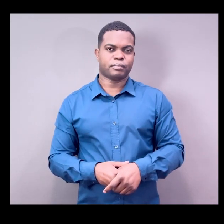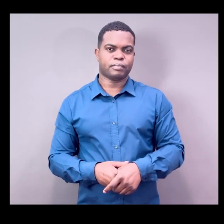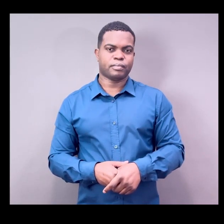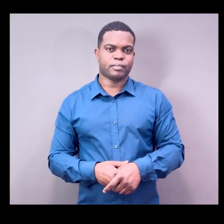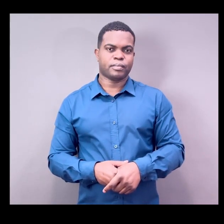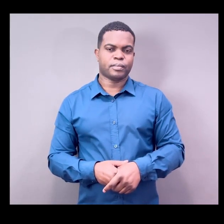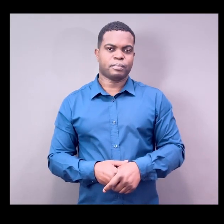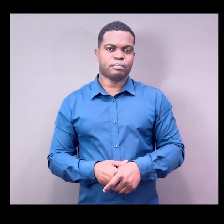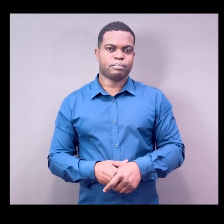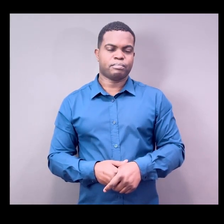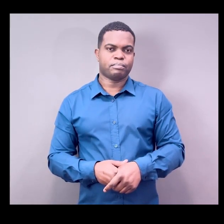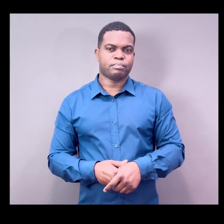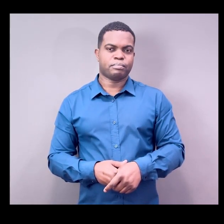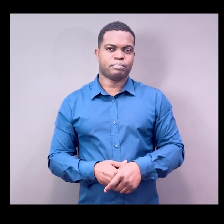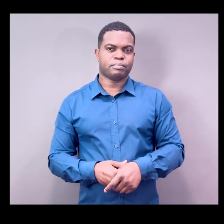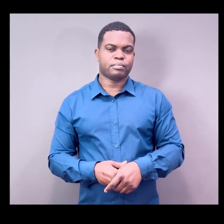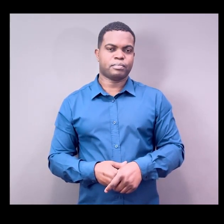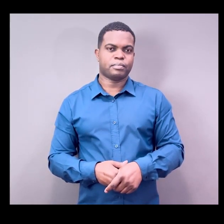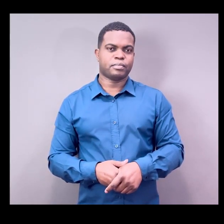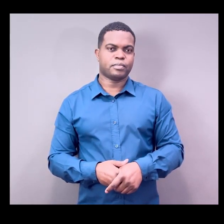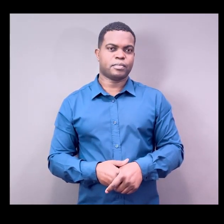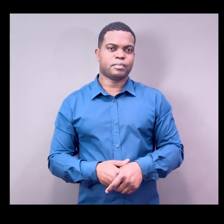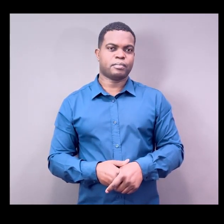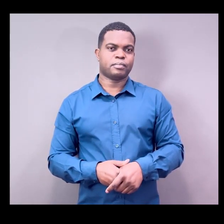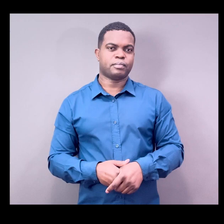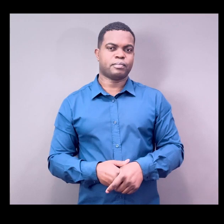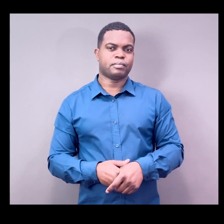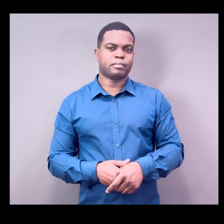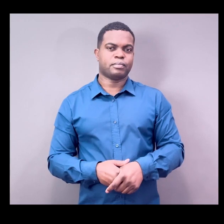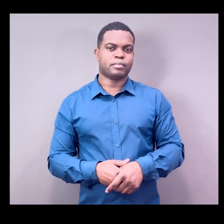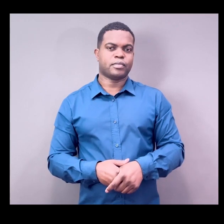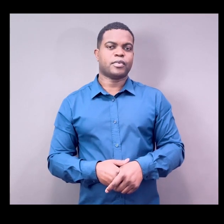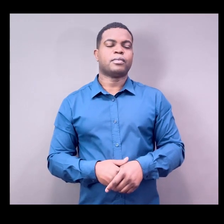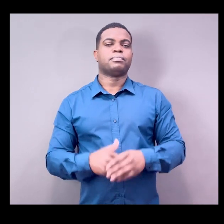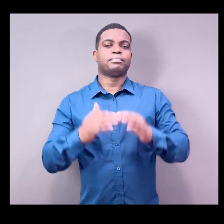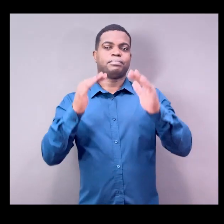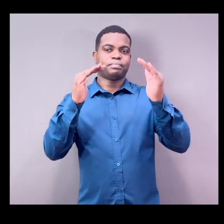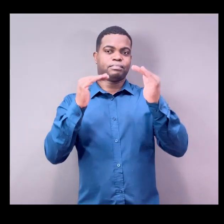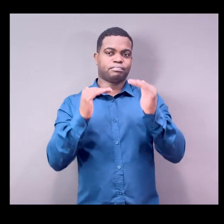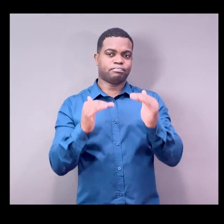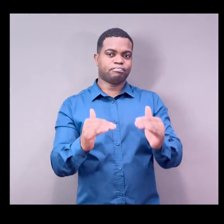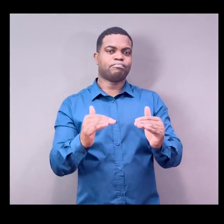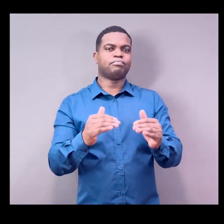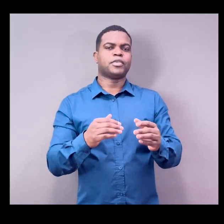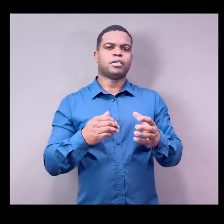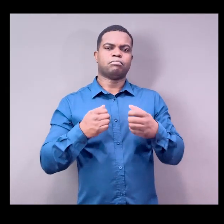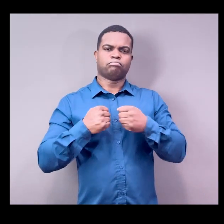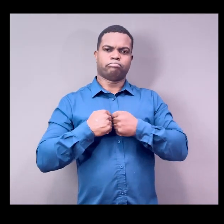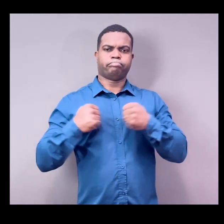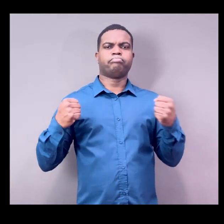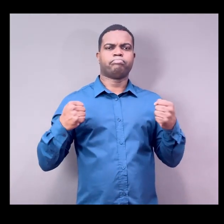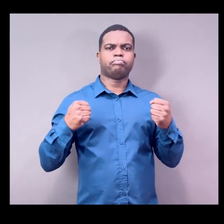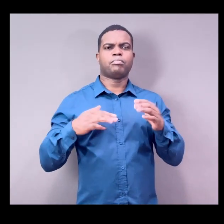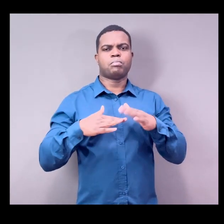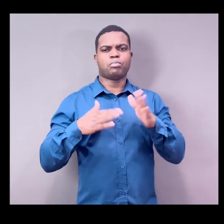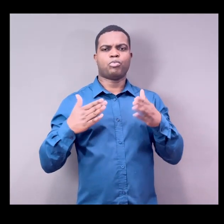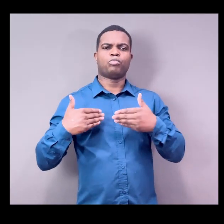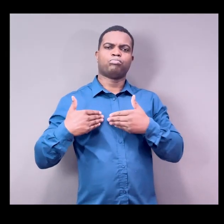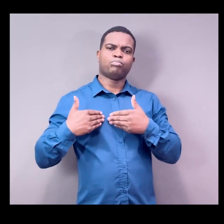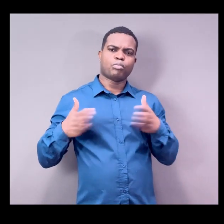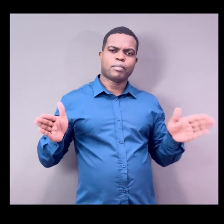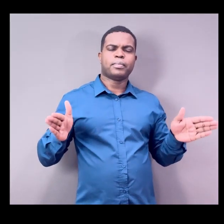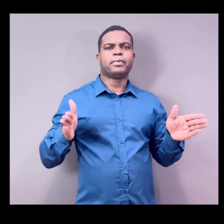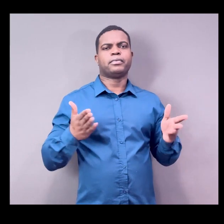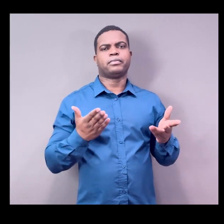initiative, it will not affect you by that time. Disclosure. You need to encourage